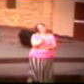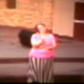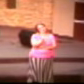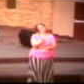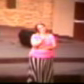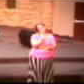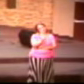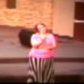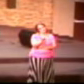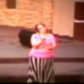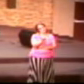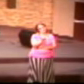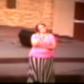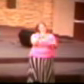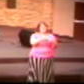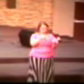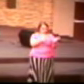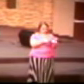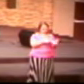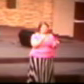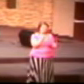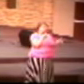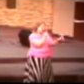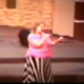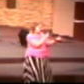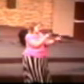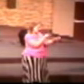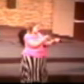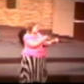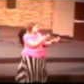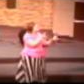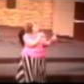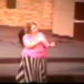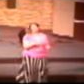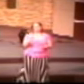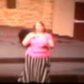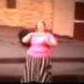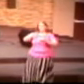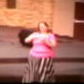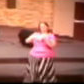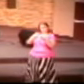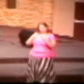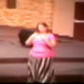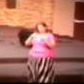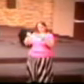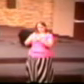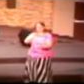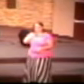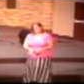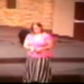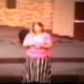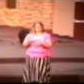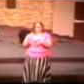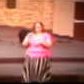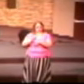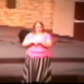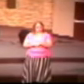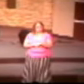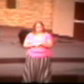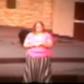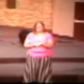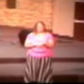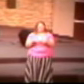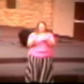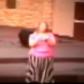Intendance. We're not about attending a church. We're about intending to be the church. And when we are together, it's